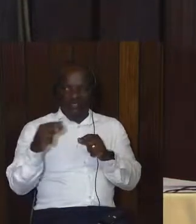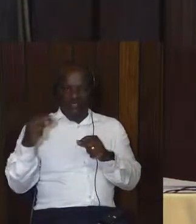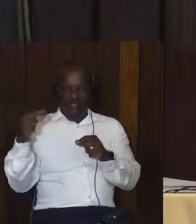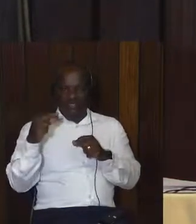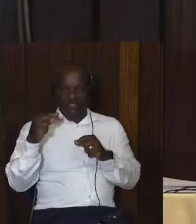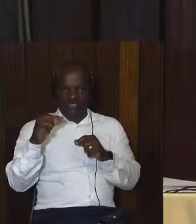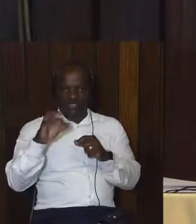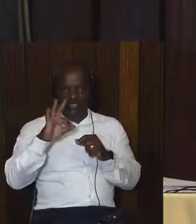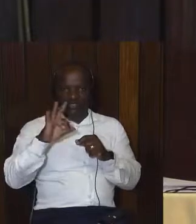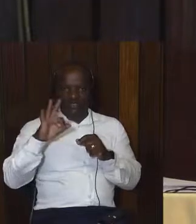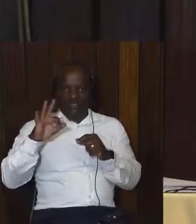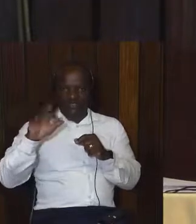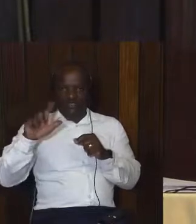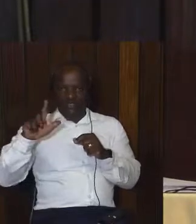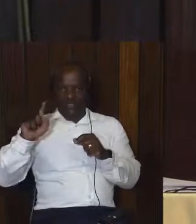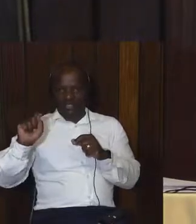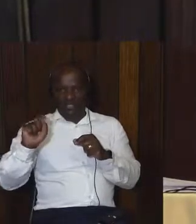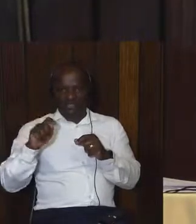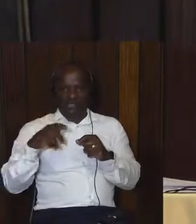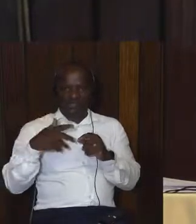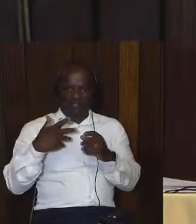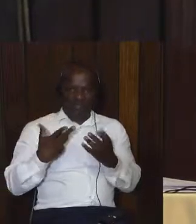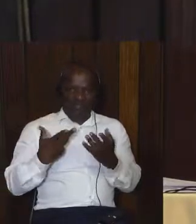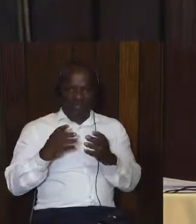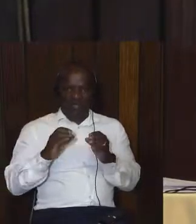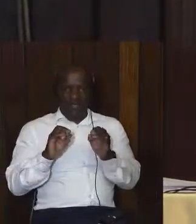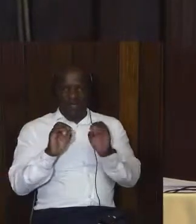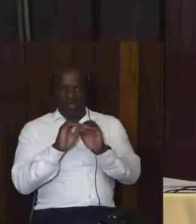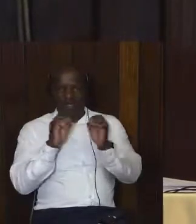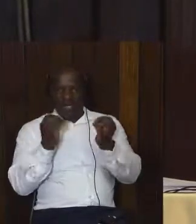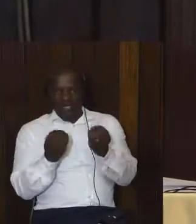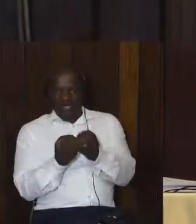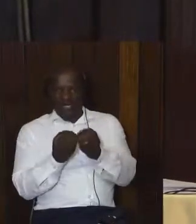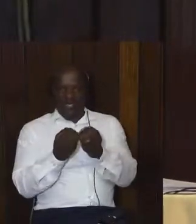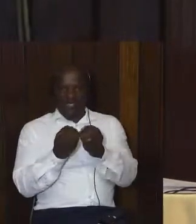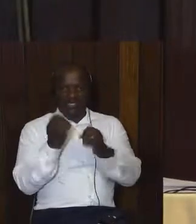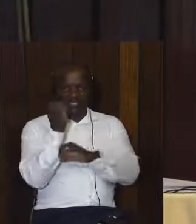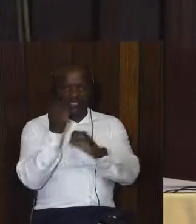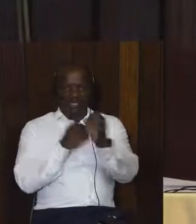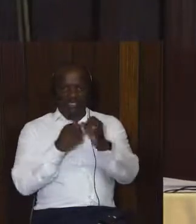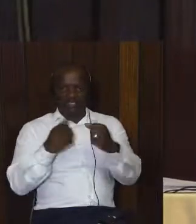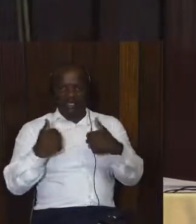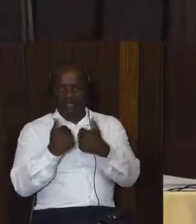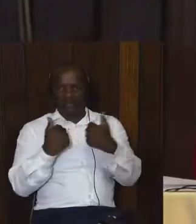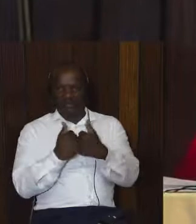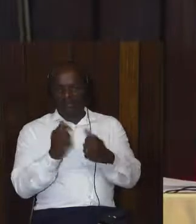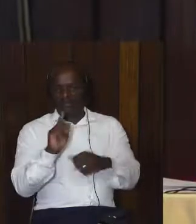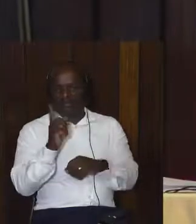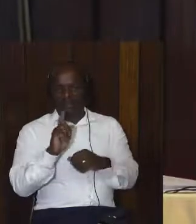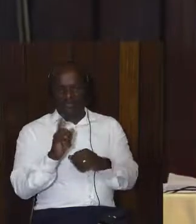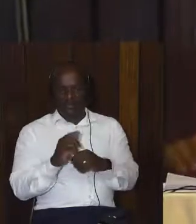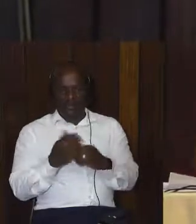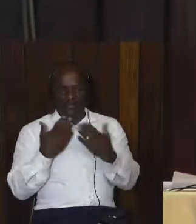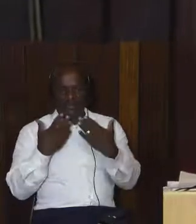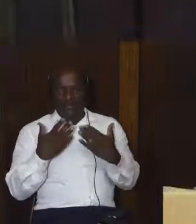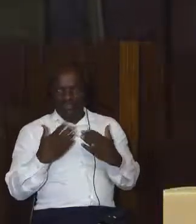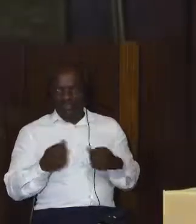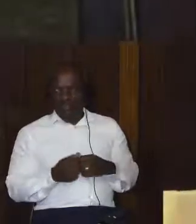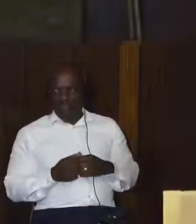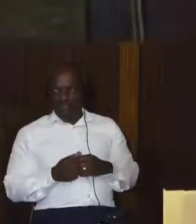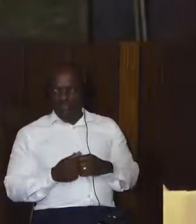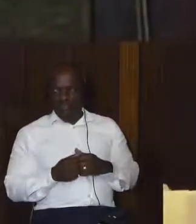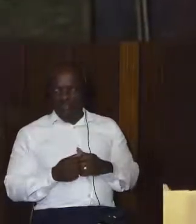inroads? How far are we? What is the impact of organizational structure? Thank you. Member